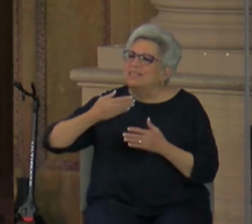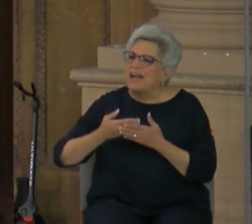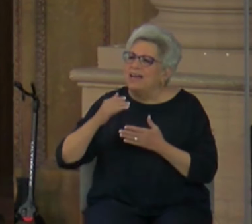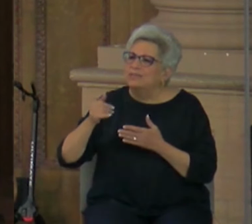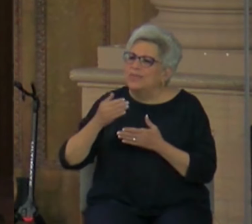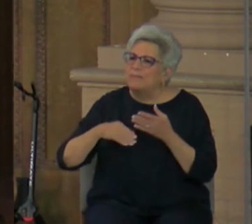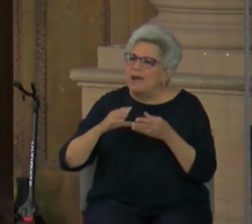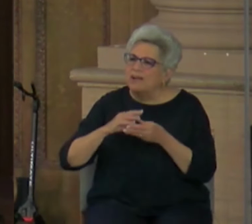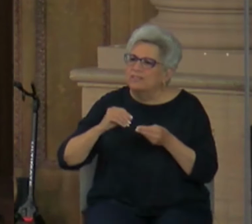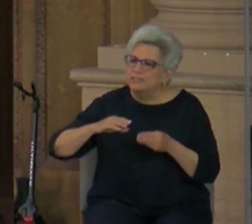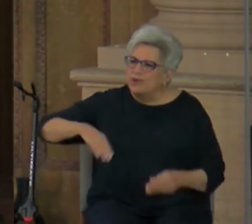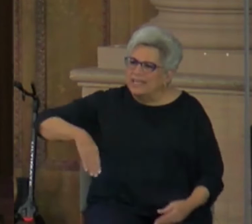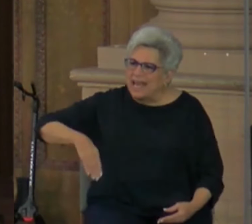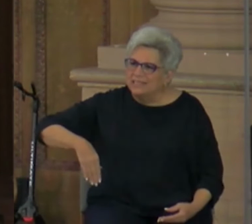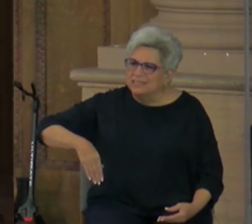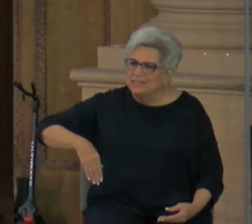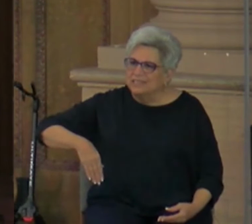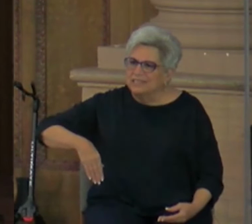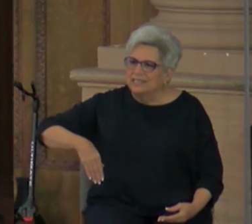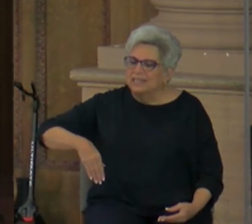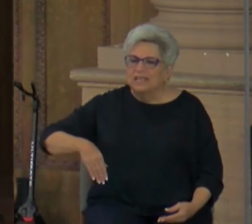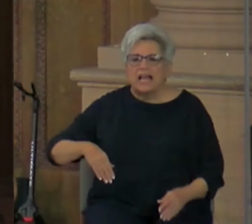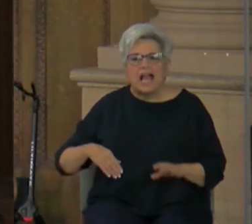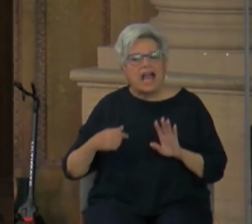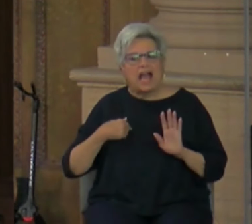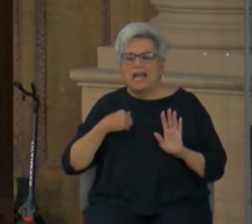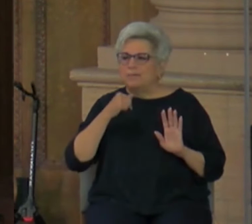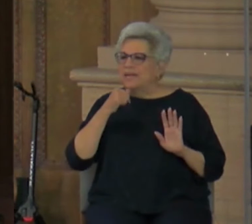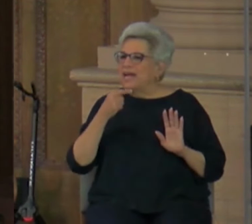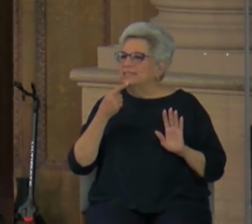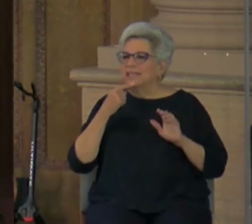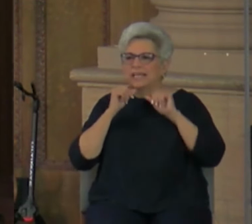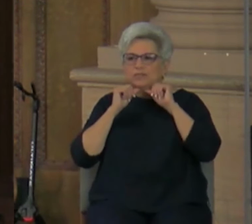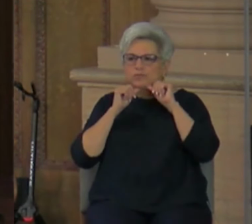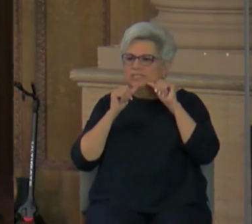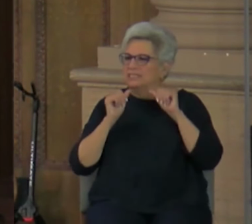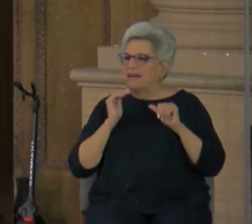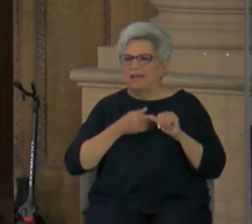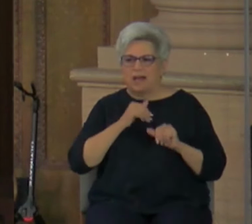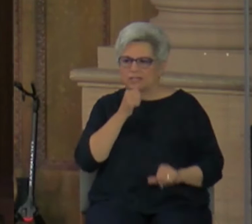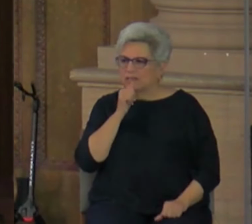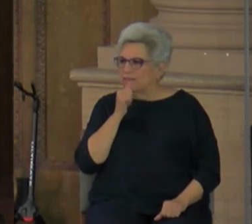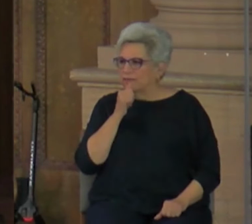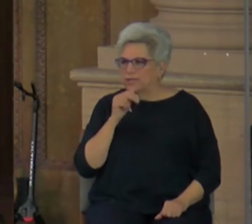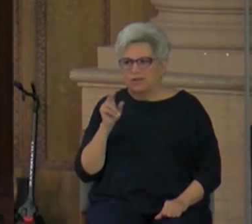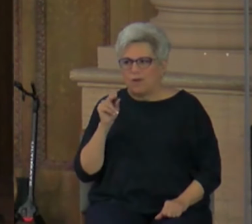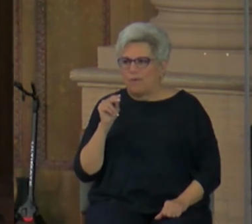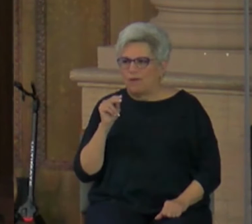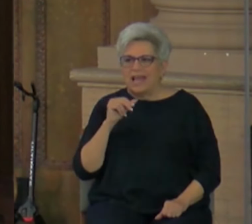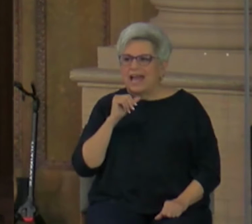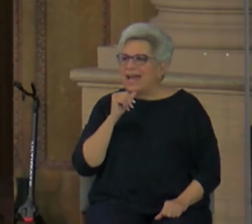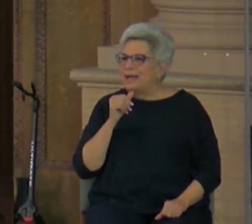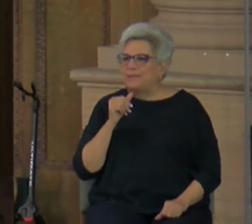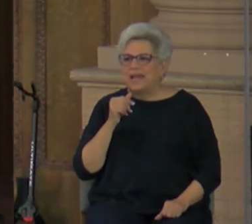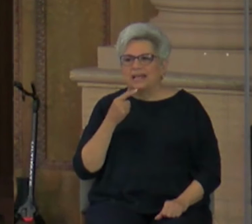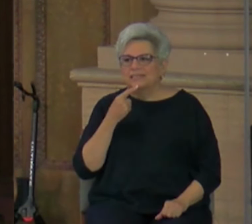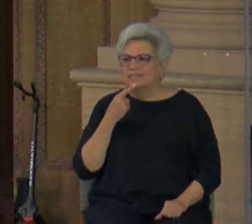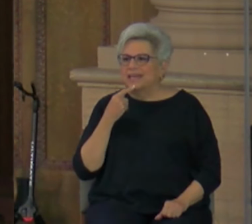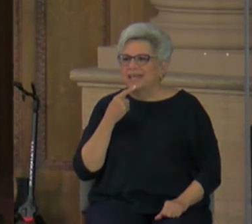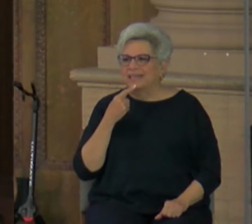We have to be careful. None of this means that we should deny our suffering or pretend that our suffering isn't real. But we do need to put it in